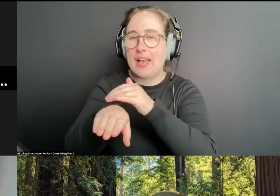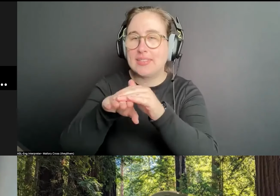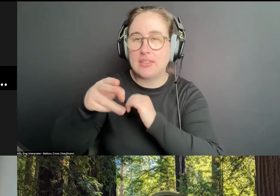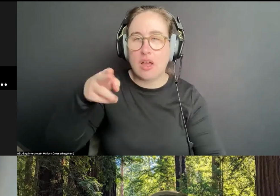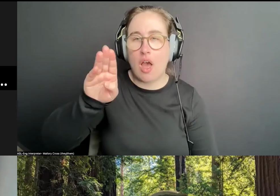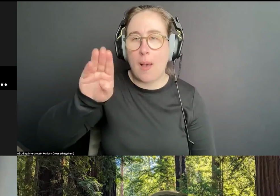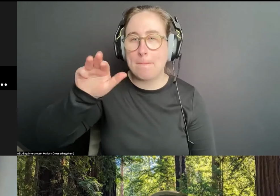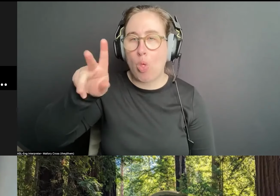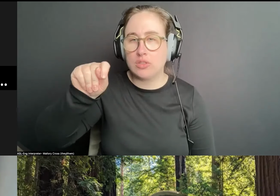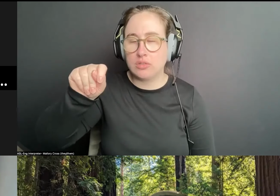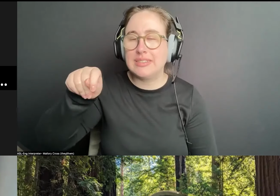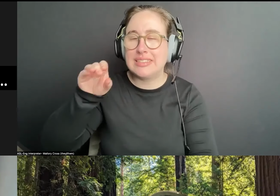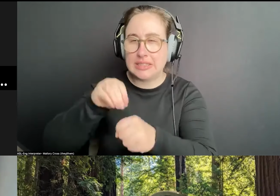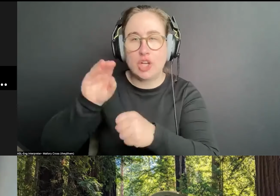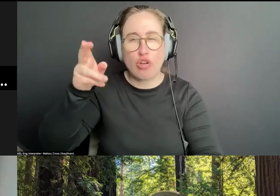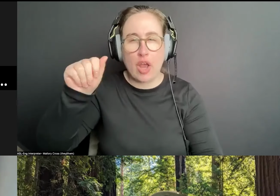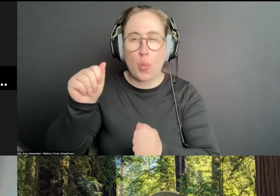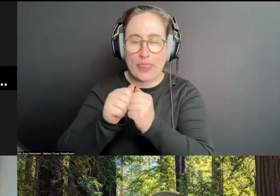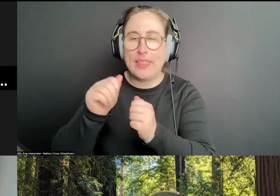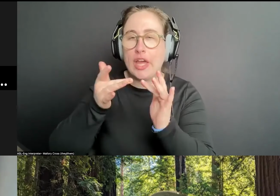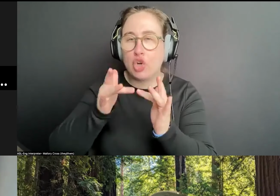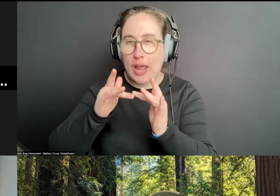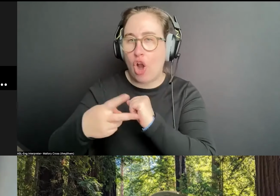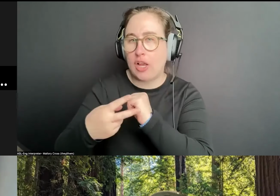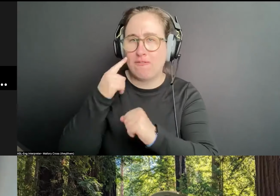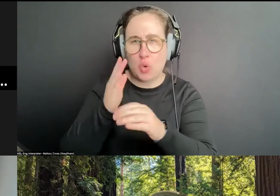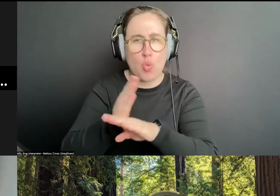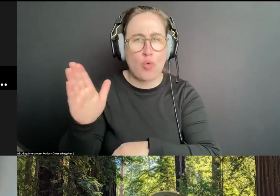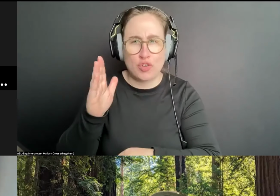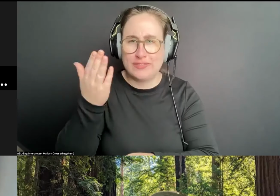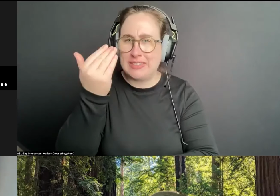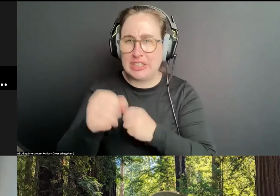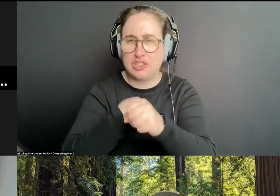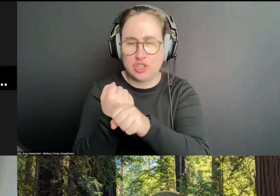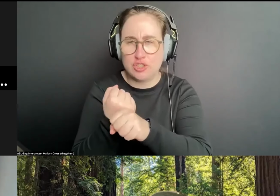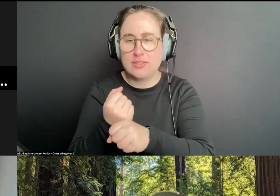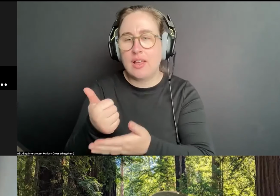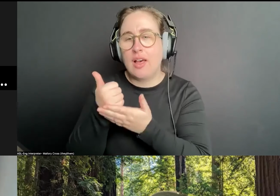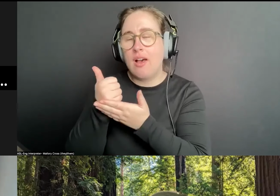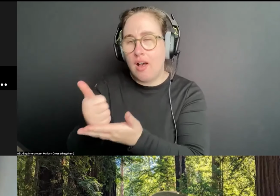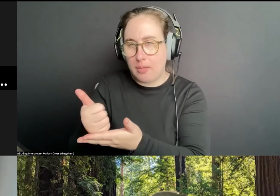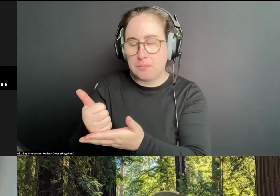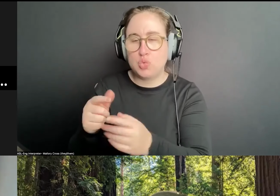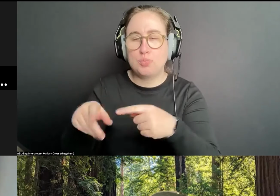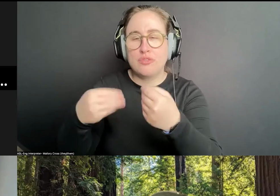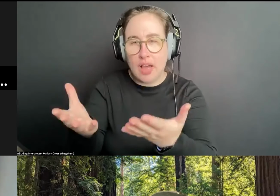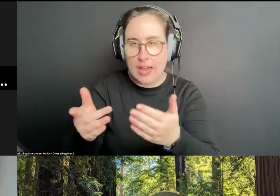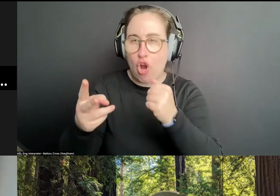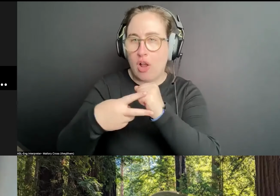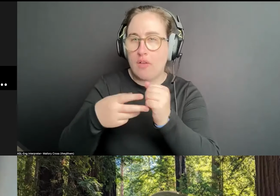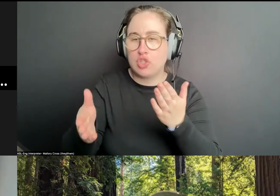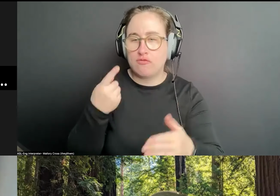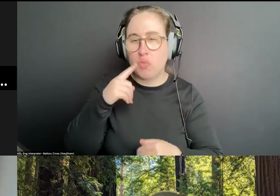and with the Internet Archive for over 15 years to help to provide archival services